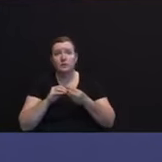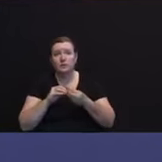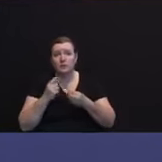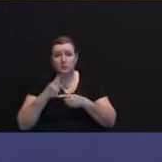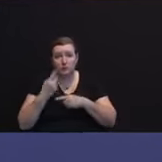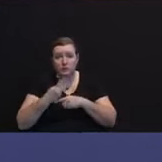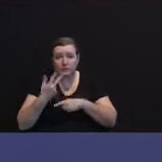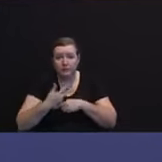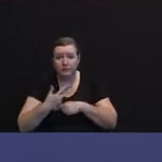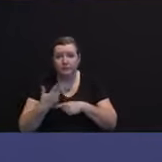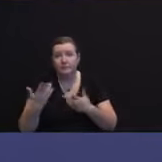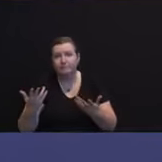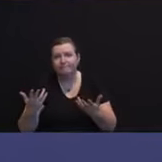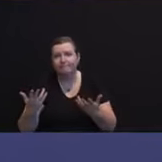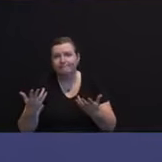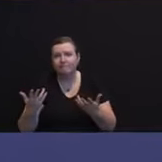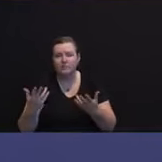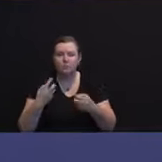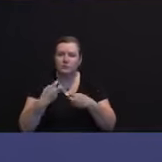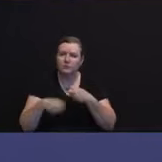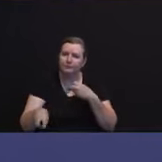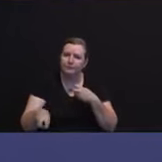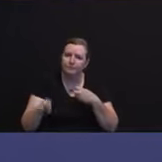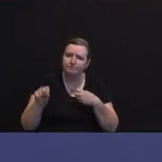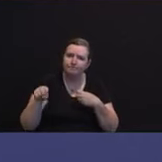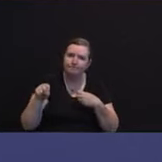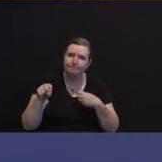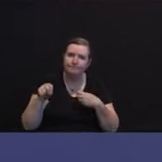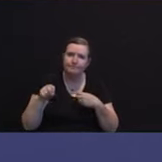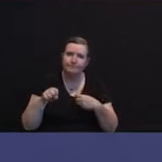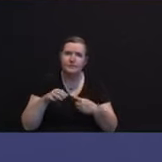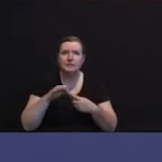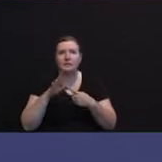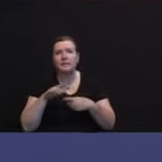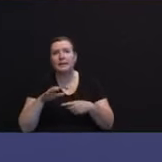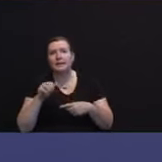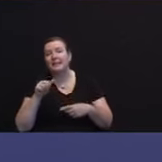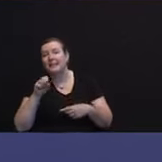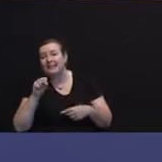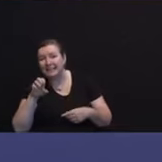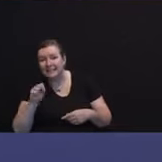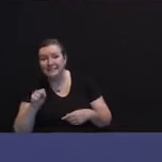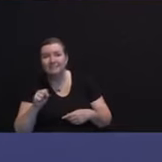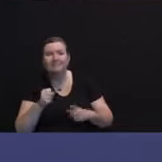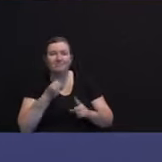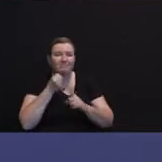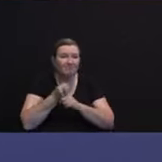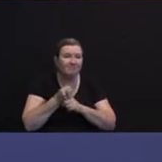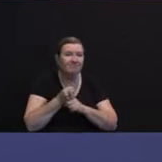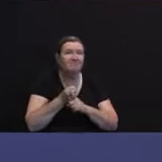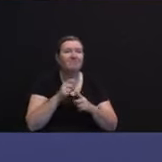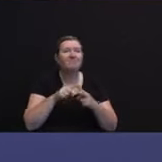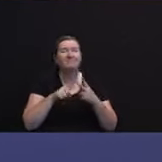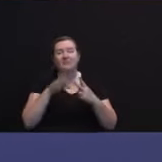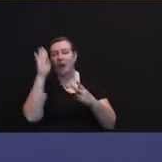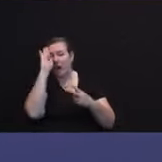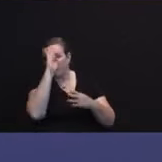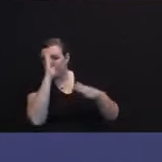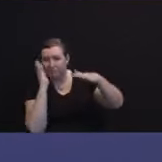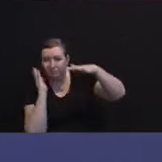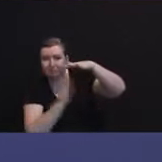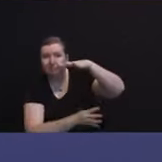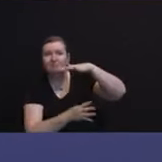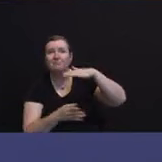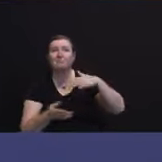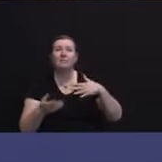tough, particularly on cases and hospitalizations. Sadly, people are still dying, but as we